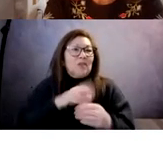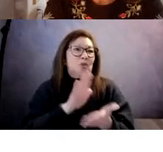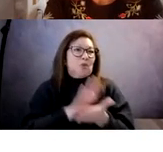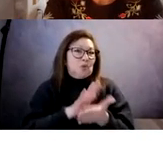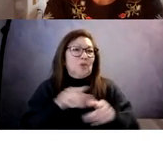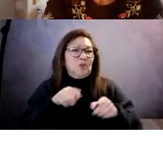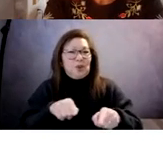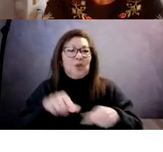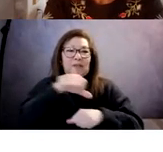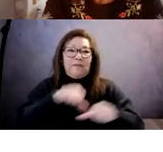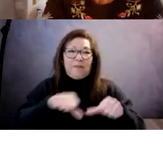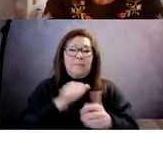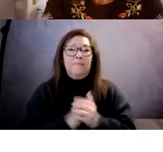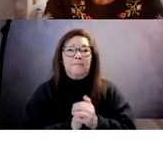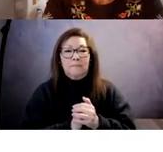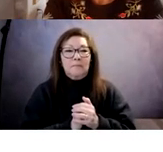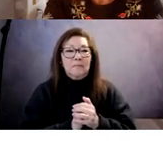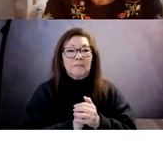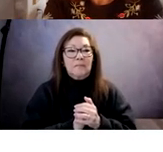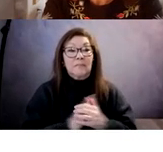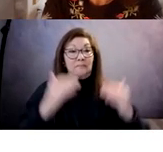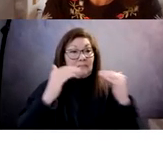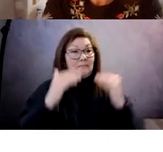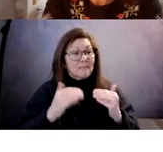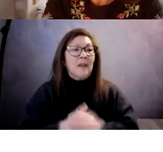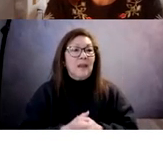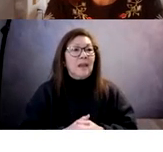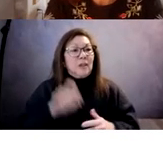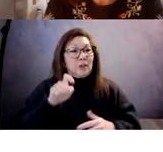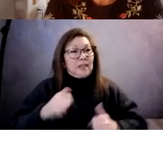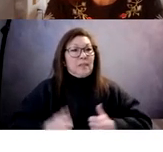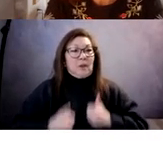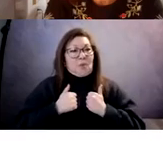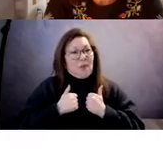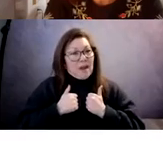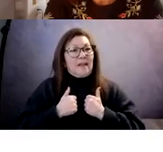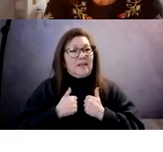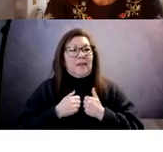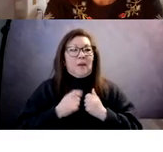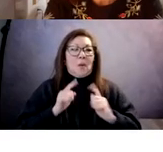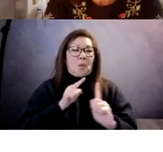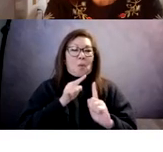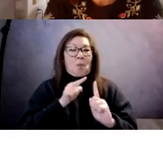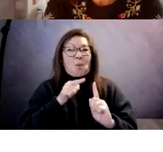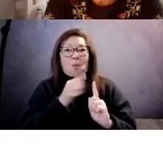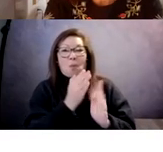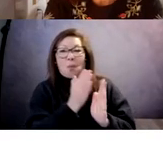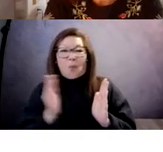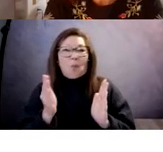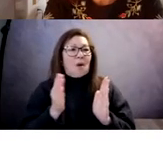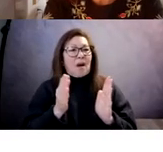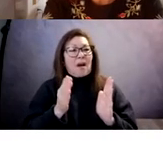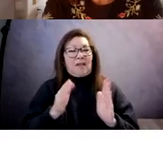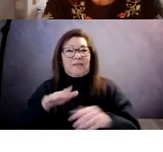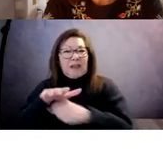during the fellowship. Next, you have to be a resident of one of the boroughs of New York City. That